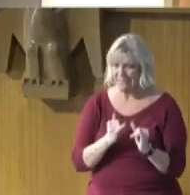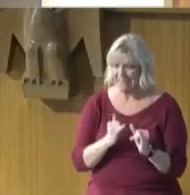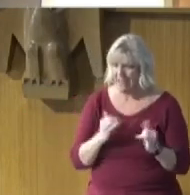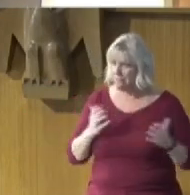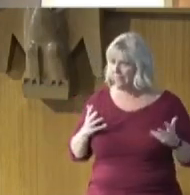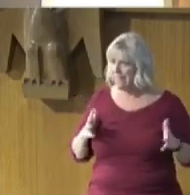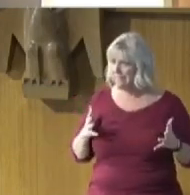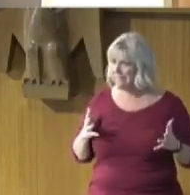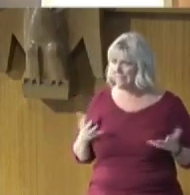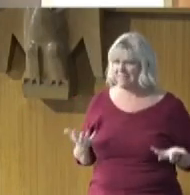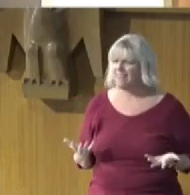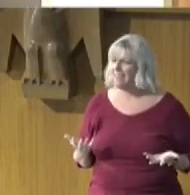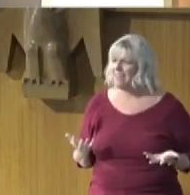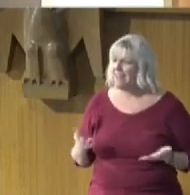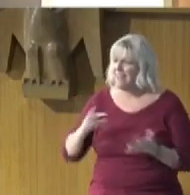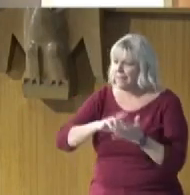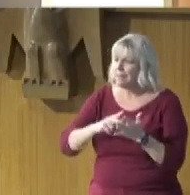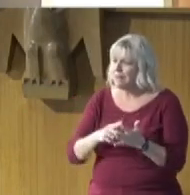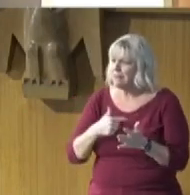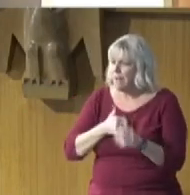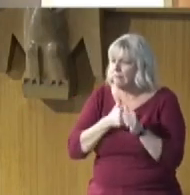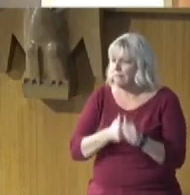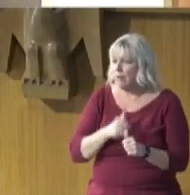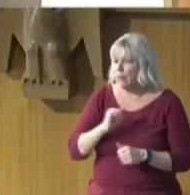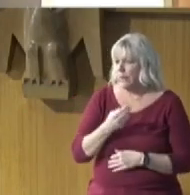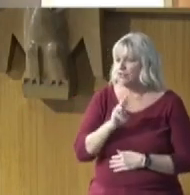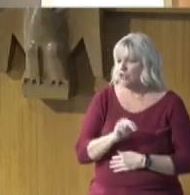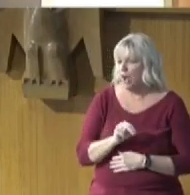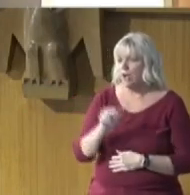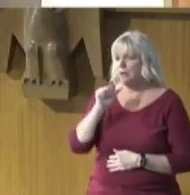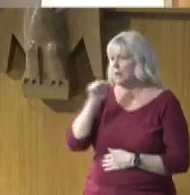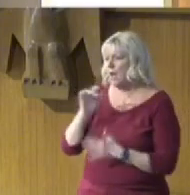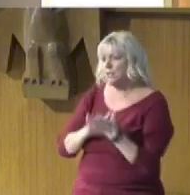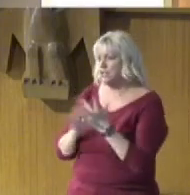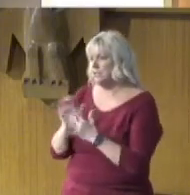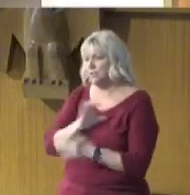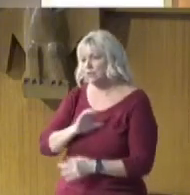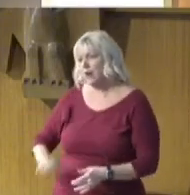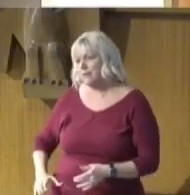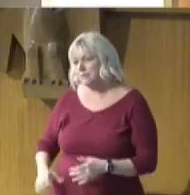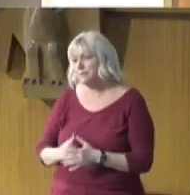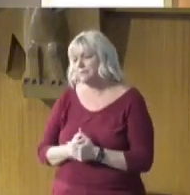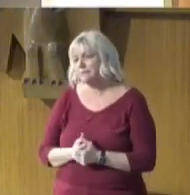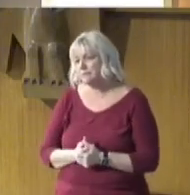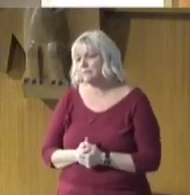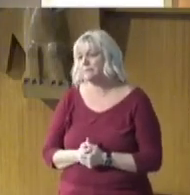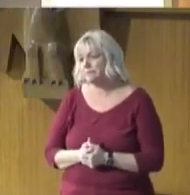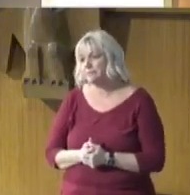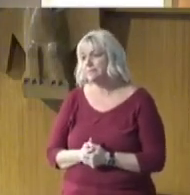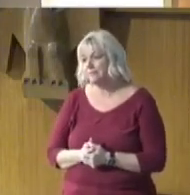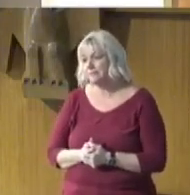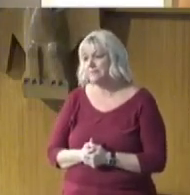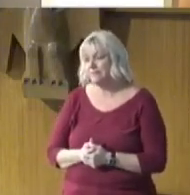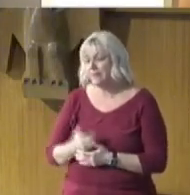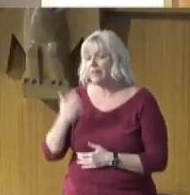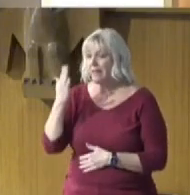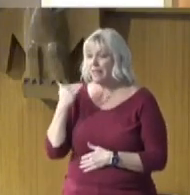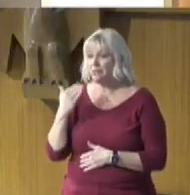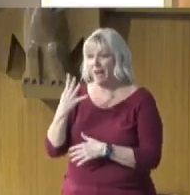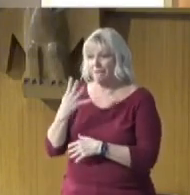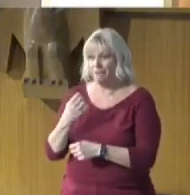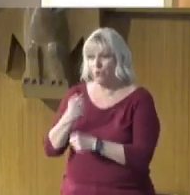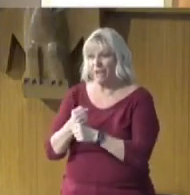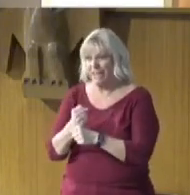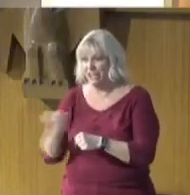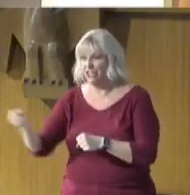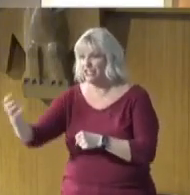am following the ways of John and not the ways of Jesus Christ. Which is why 4 years from now, Paradox will